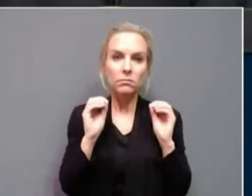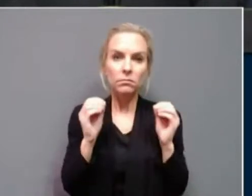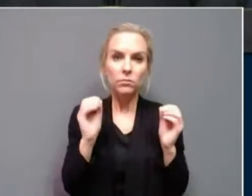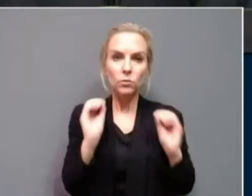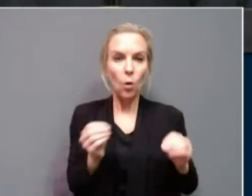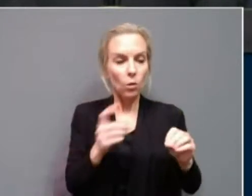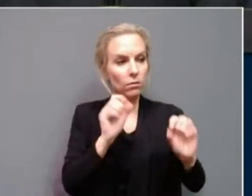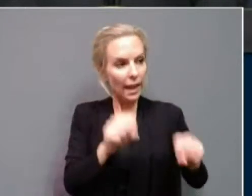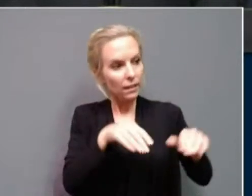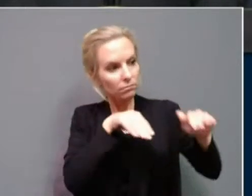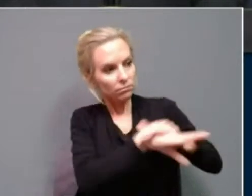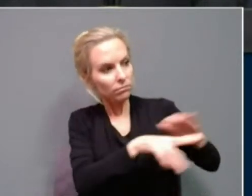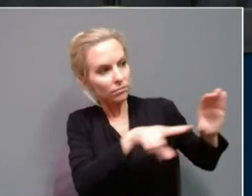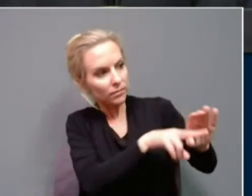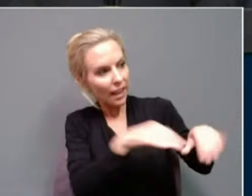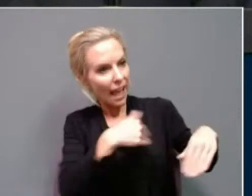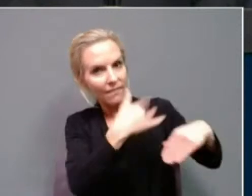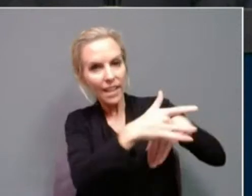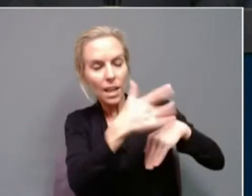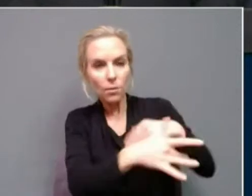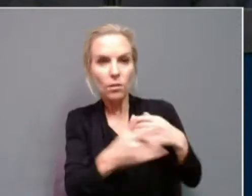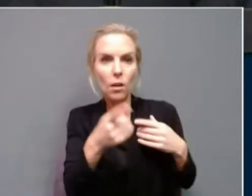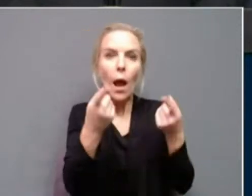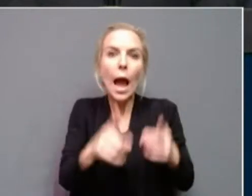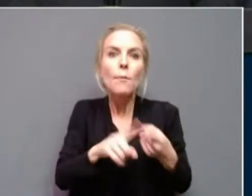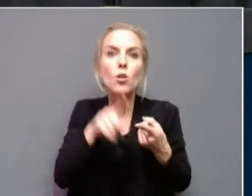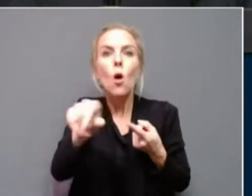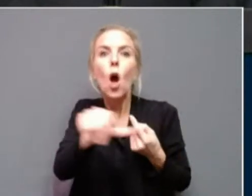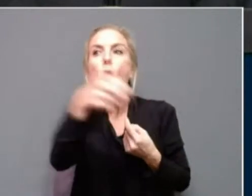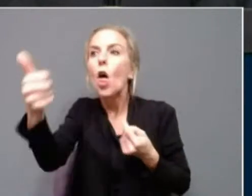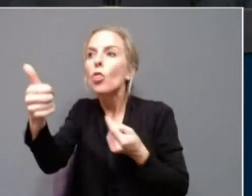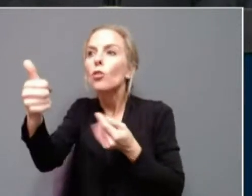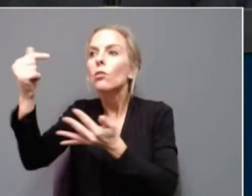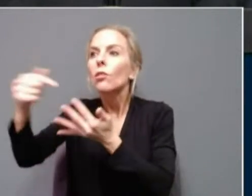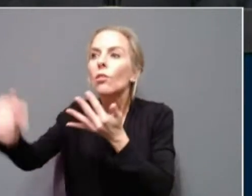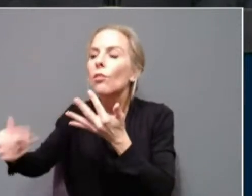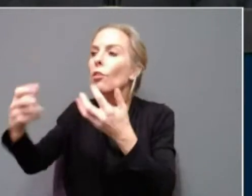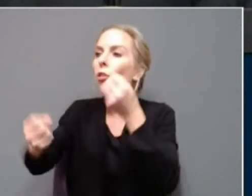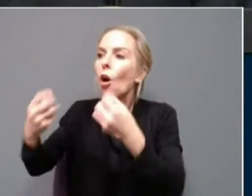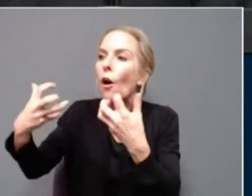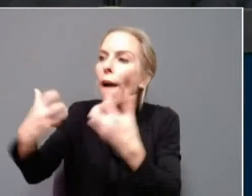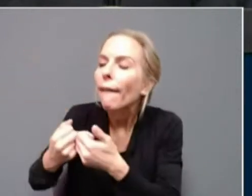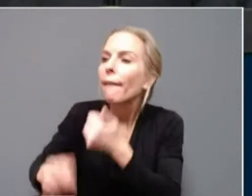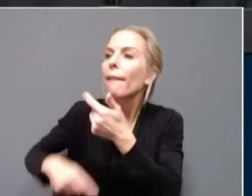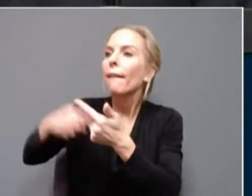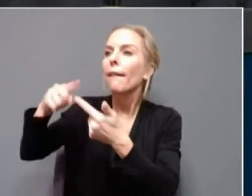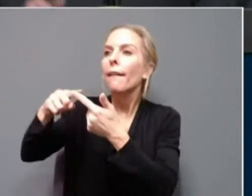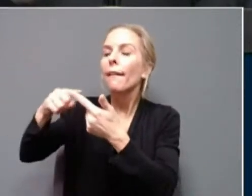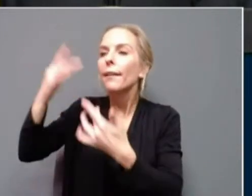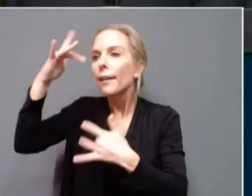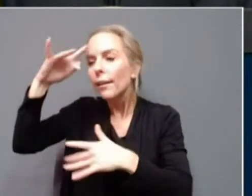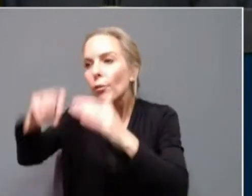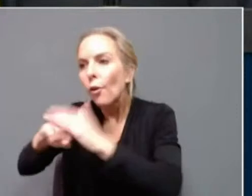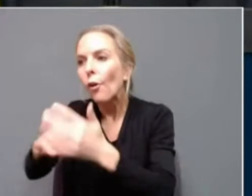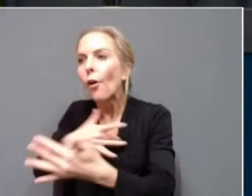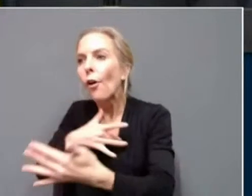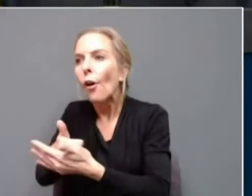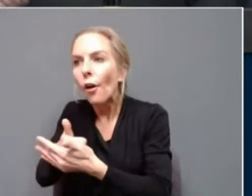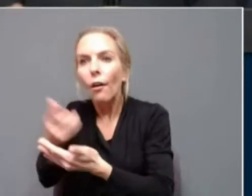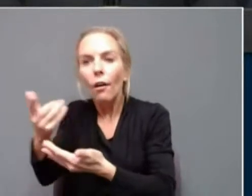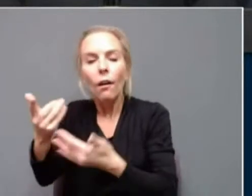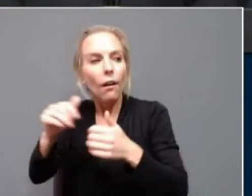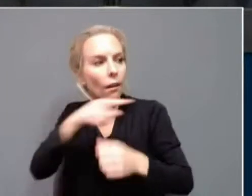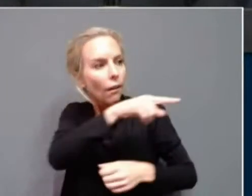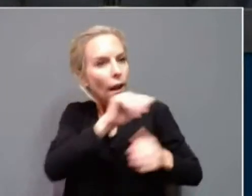tomorrow or the next day. Surely we can do these little things that ensure that